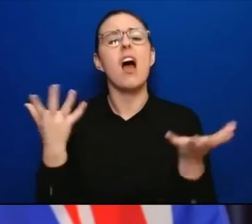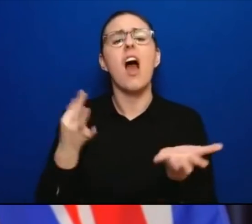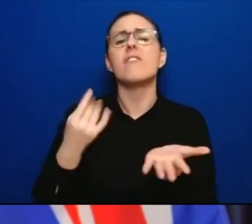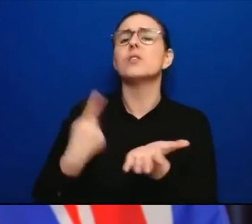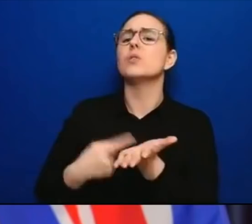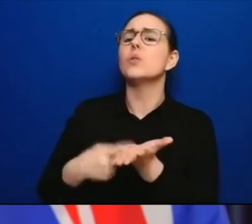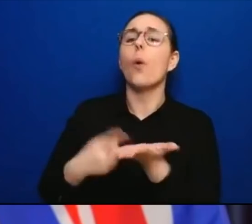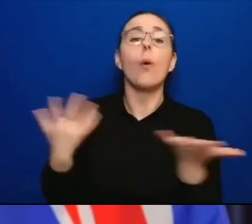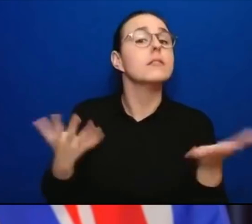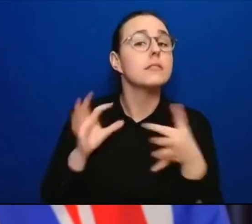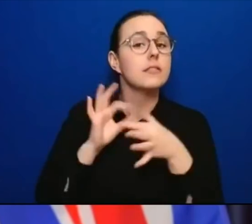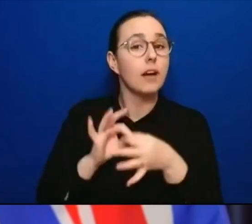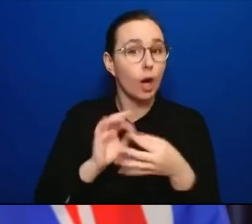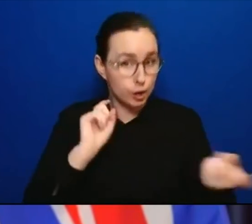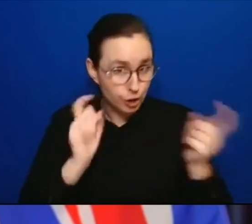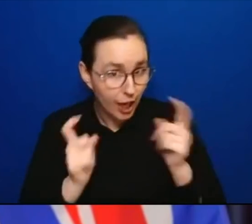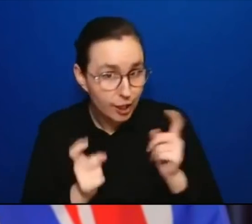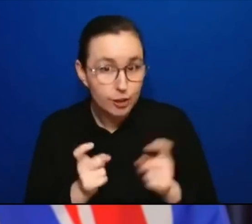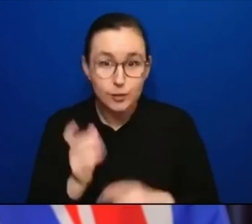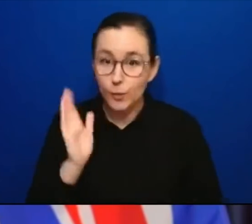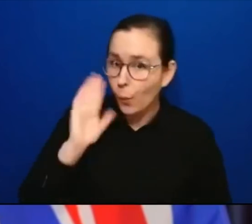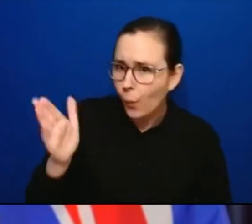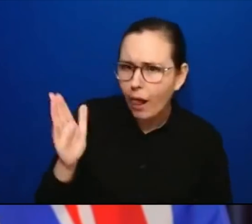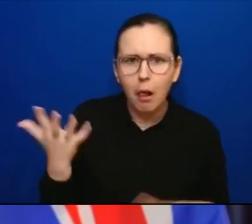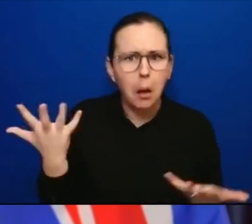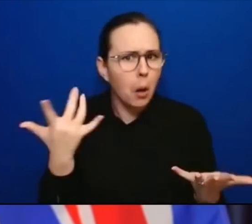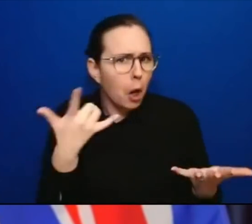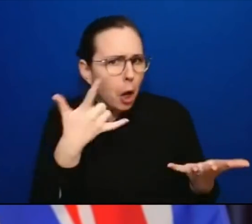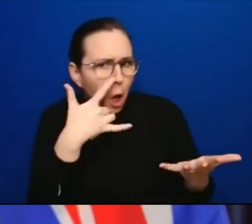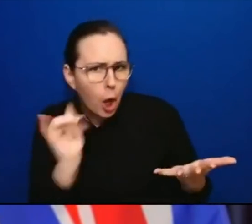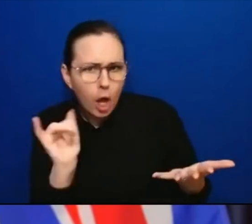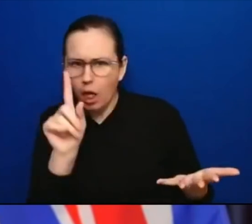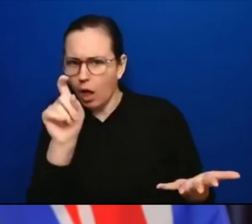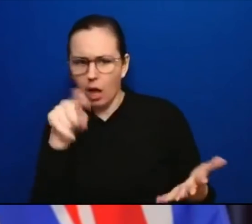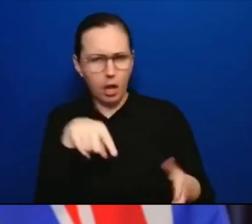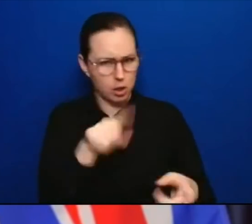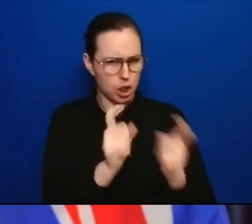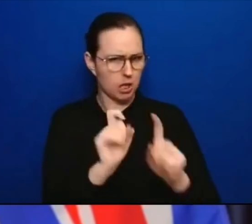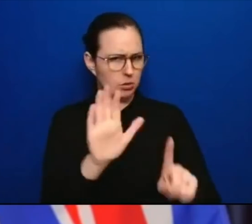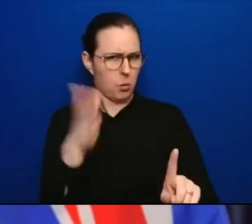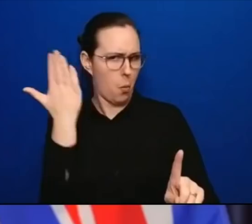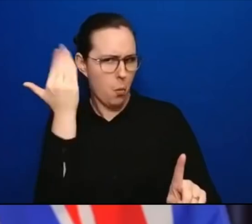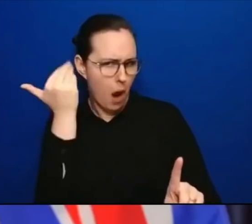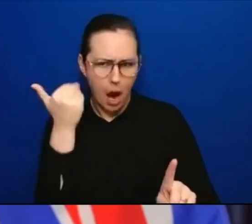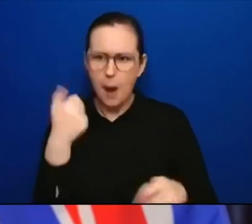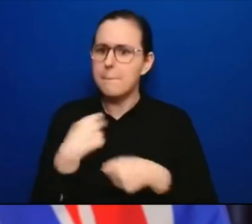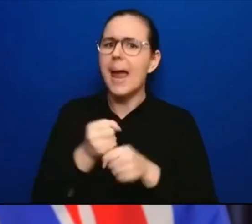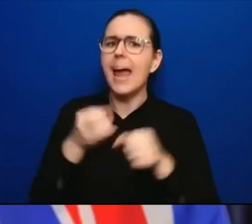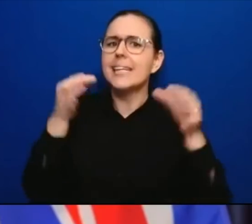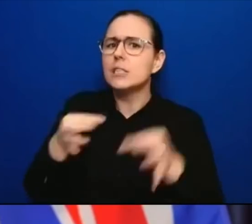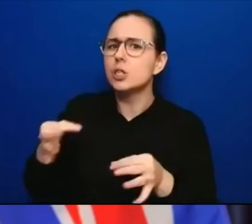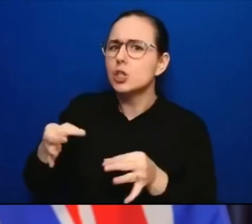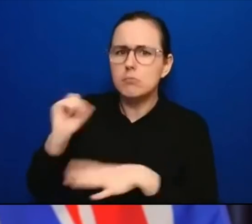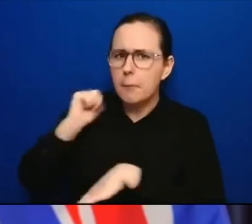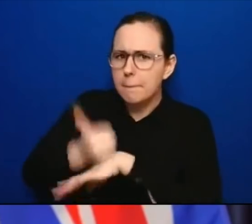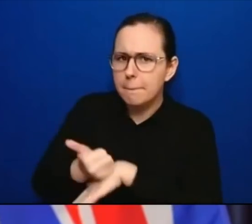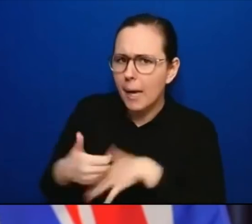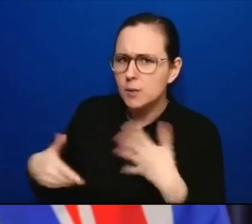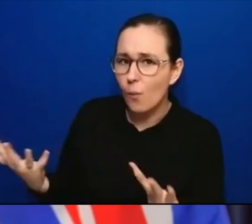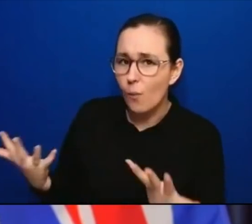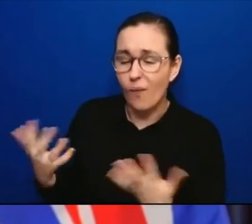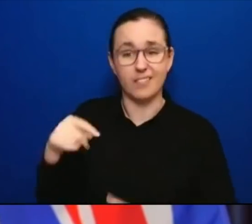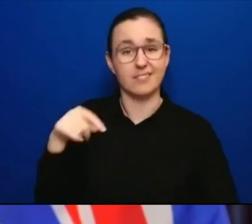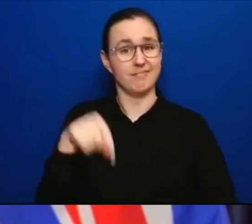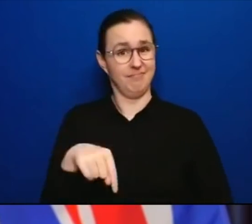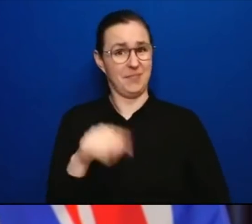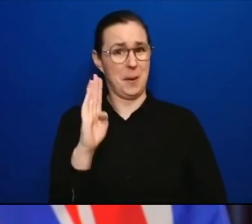changes that may be coming and how and why such change would be happening when we succeed in